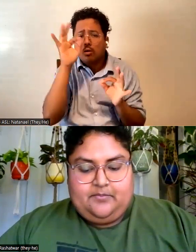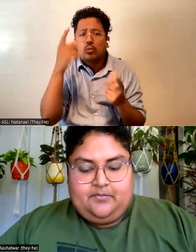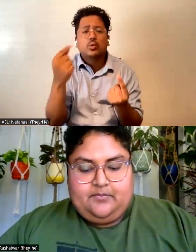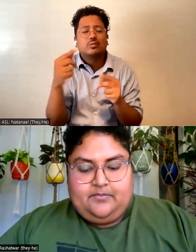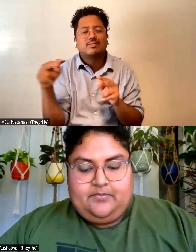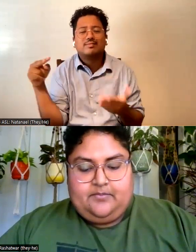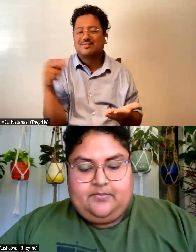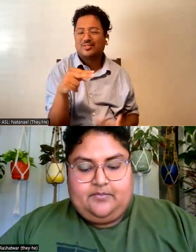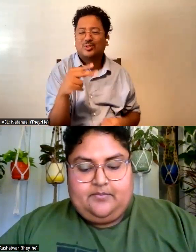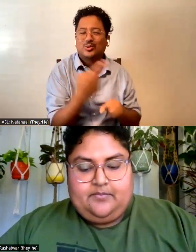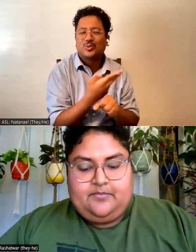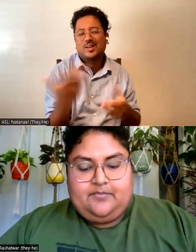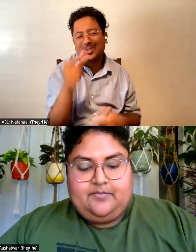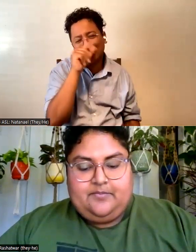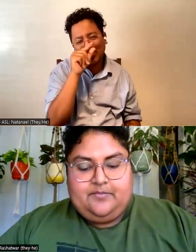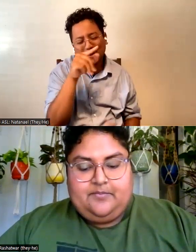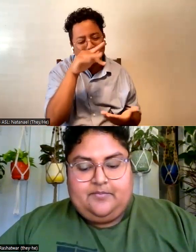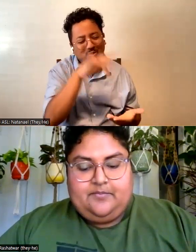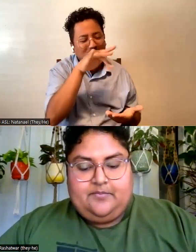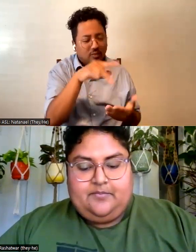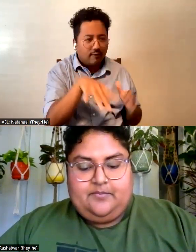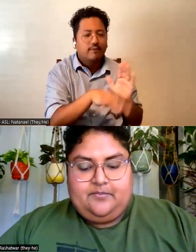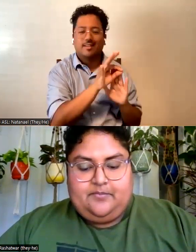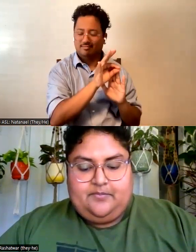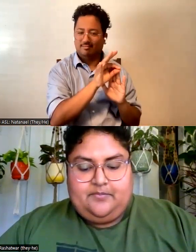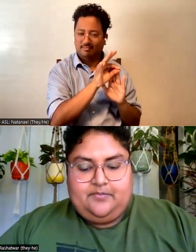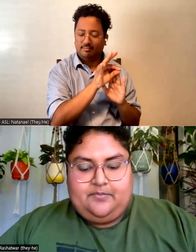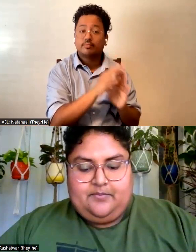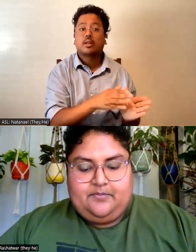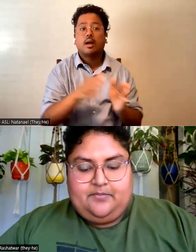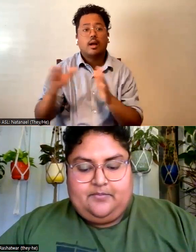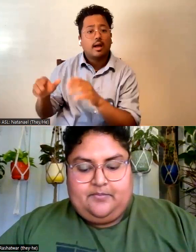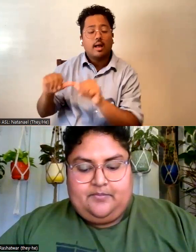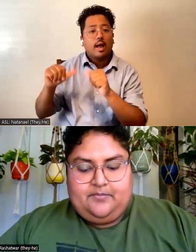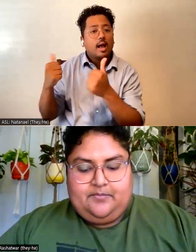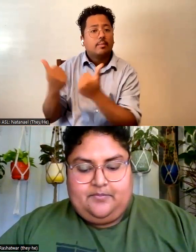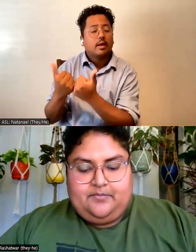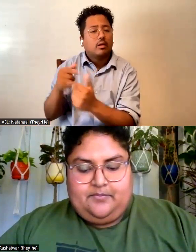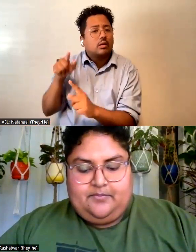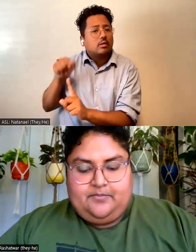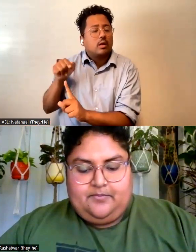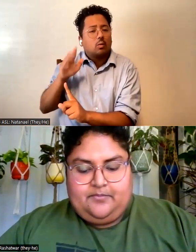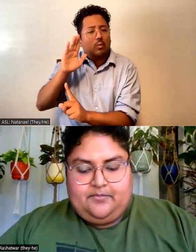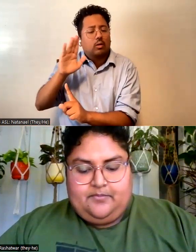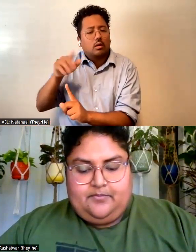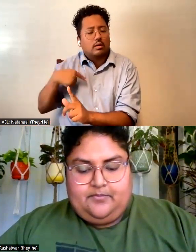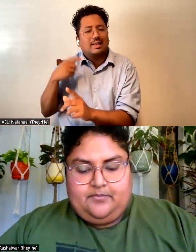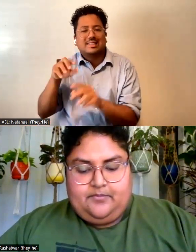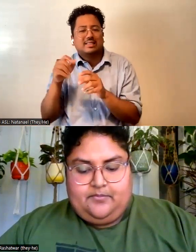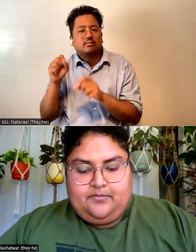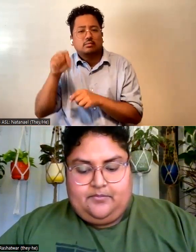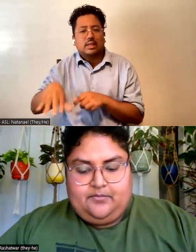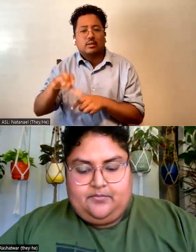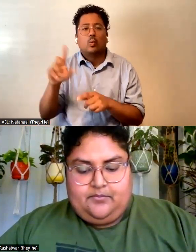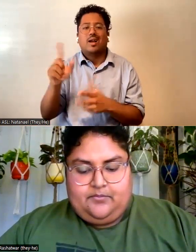Google away, so please take a look. Our admin will also share in the chat a specific link where you can look it up, and we encourage you all to